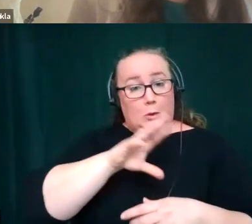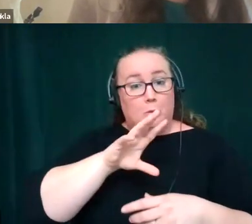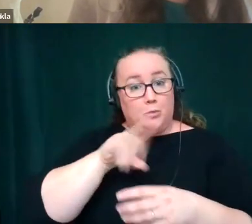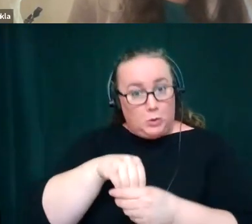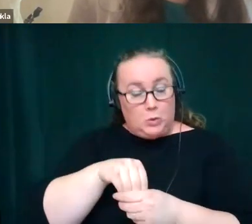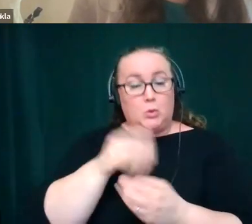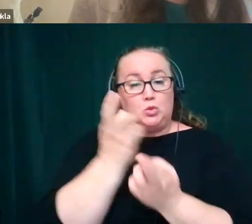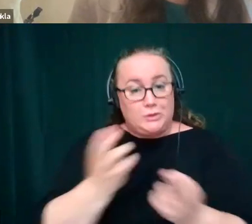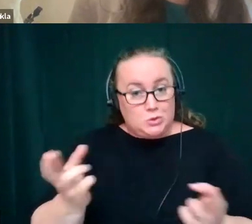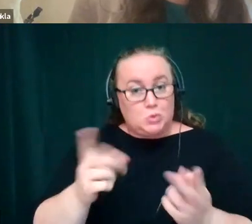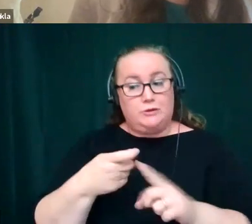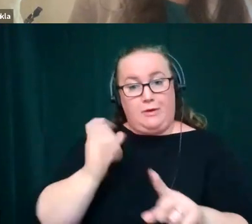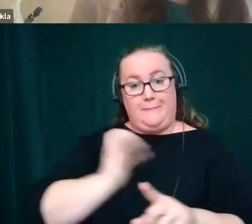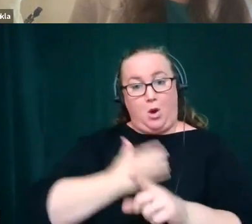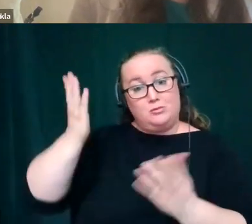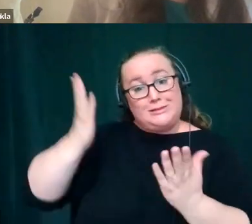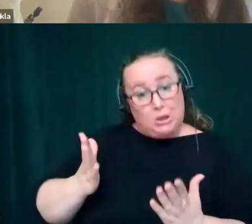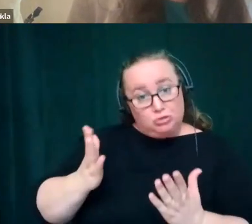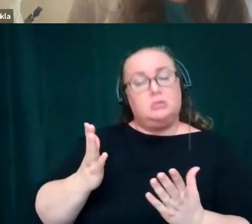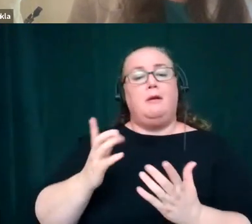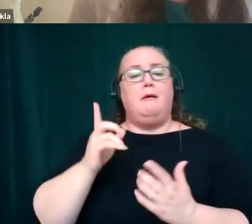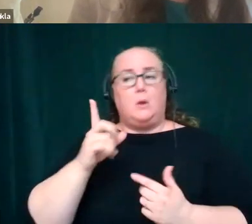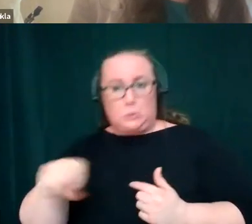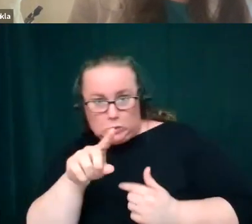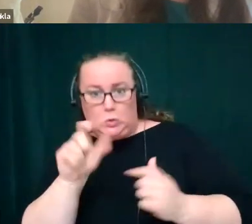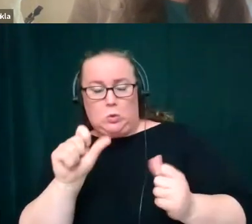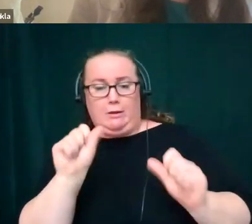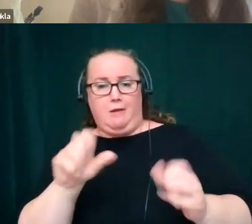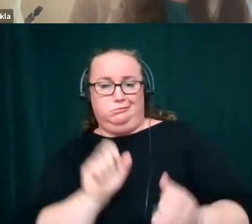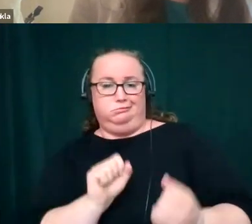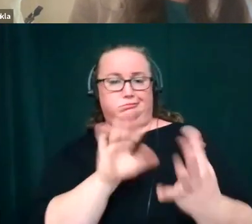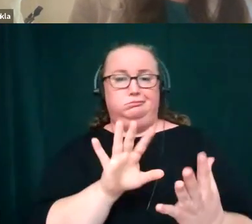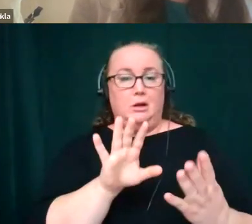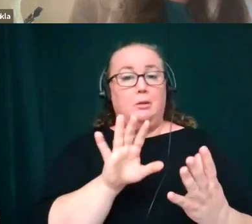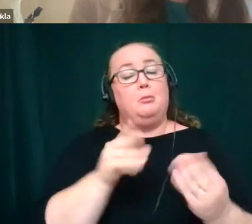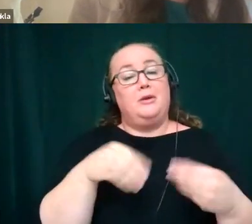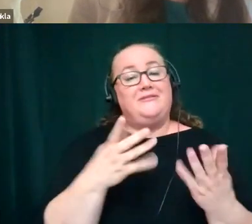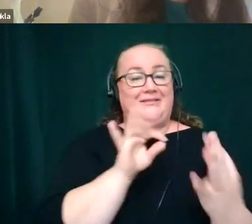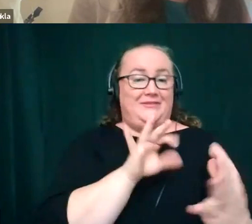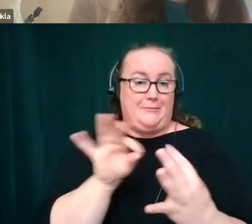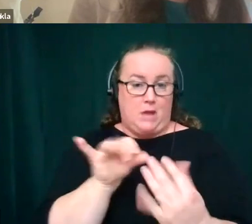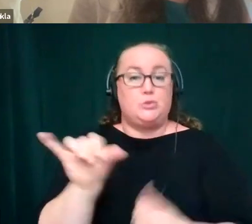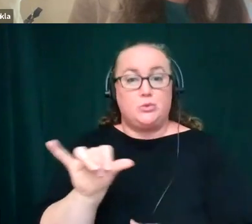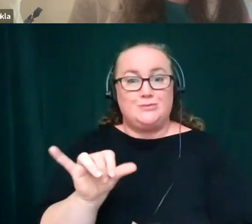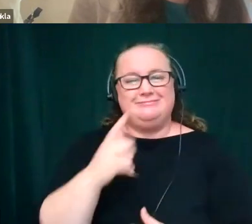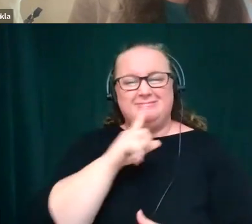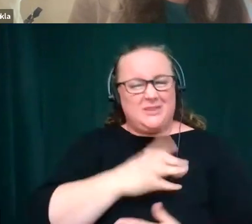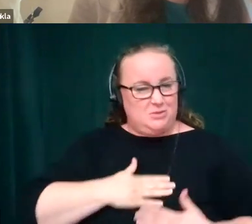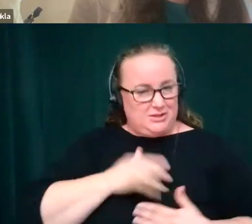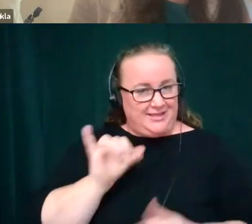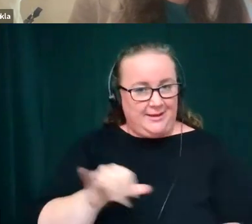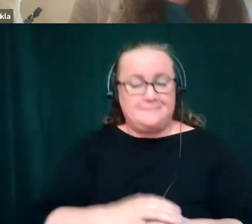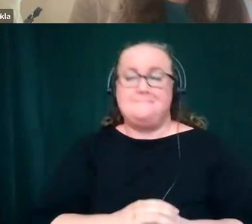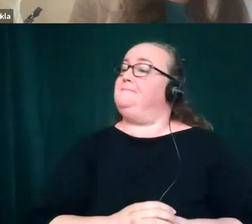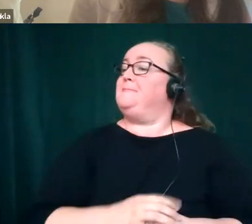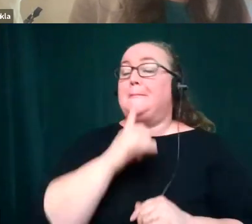as well as a chance for you to respond with feedback, which we really encourage and appreciate. Before we get started, I just want to run through some